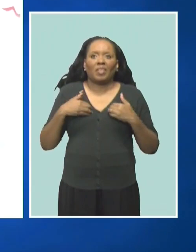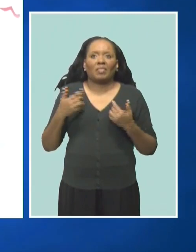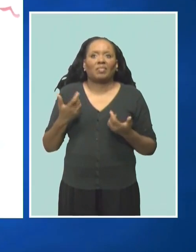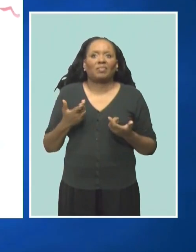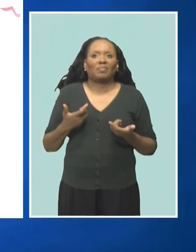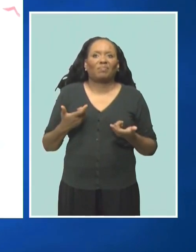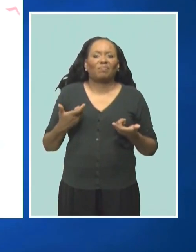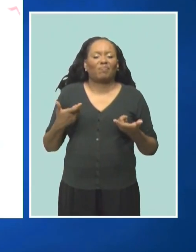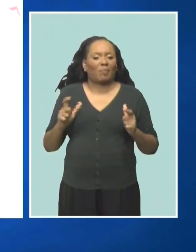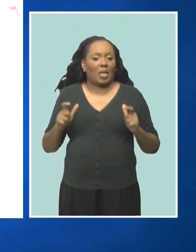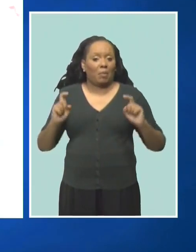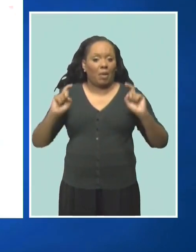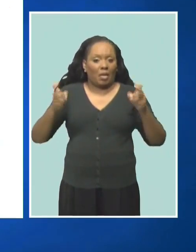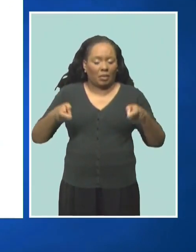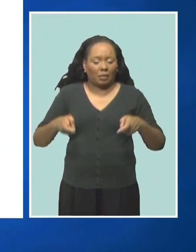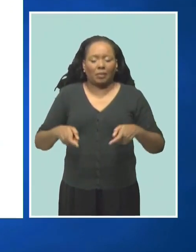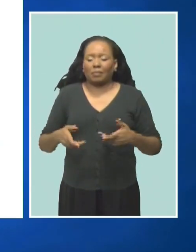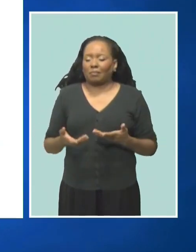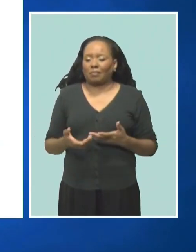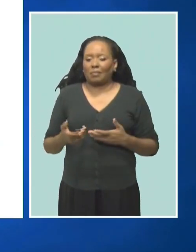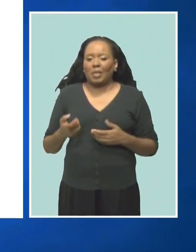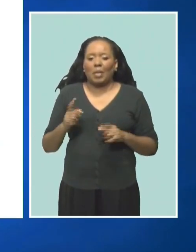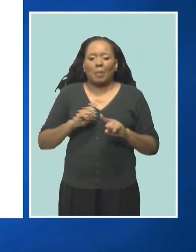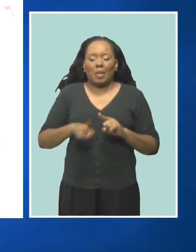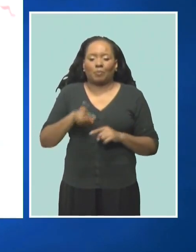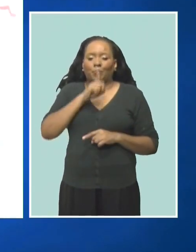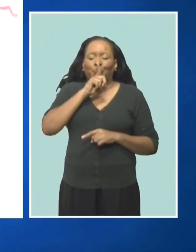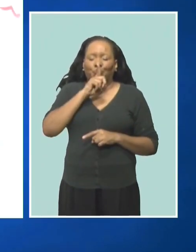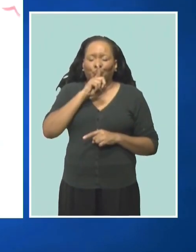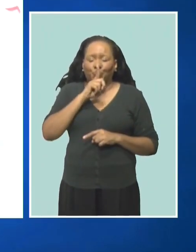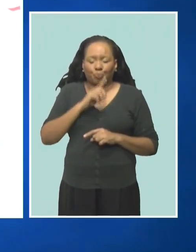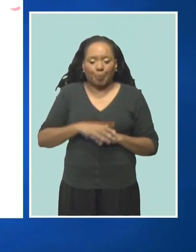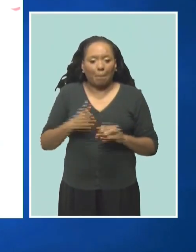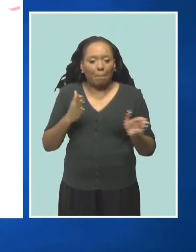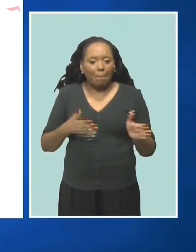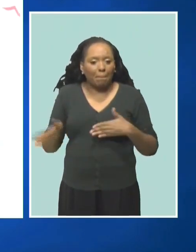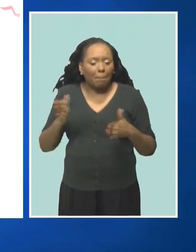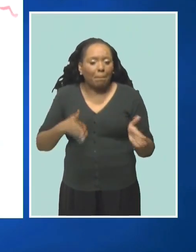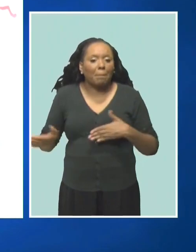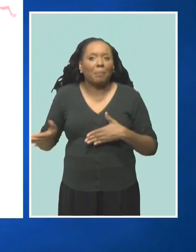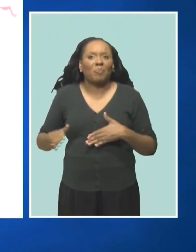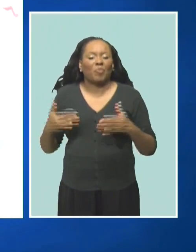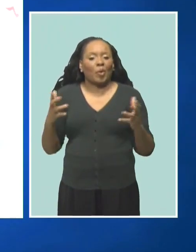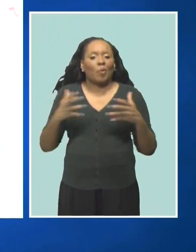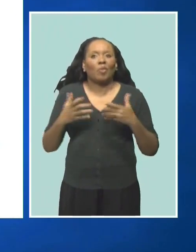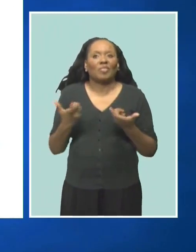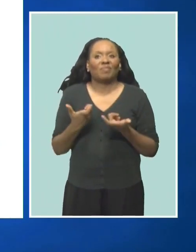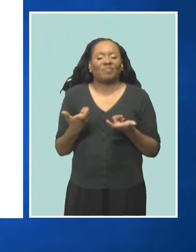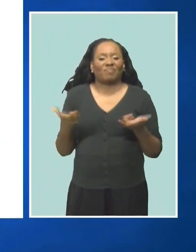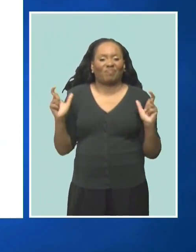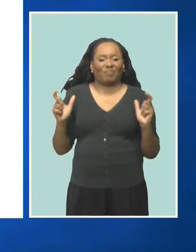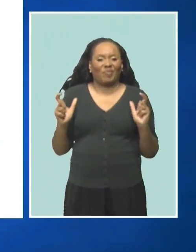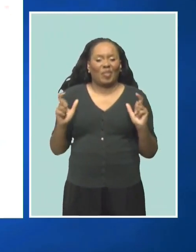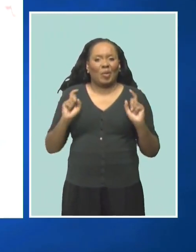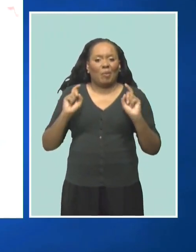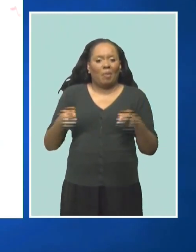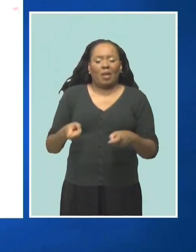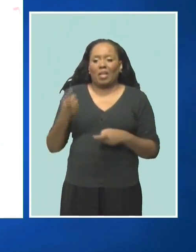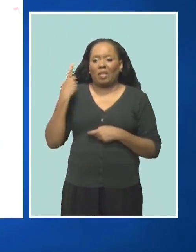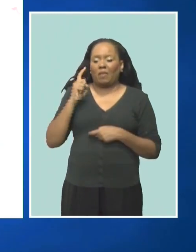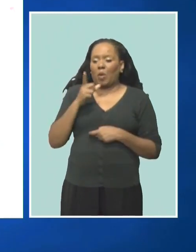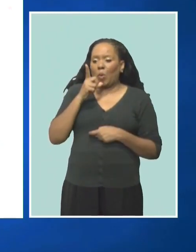as I would say as it goes, but we definitely work to getting everything started. We're looking at giving the biggest prize to whoever wins that